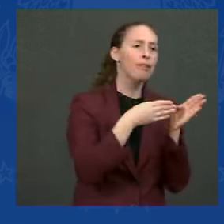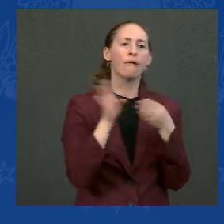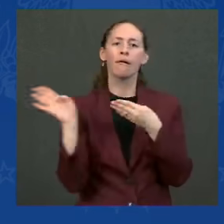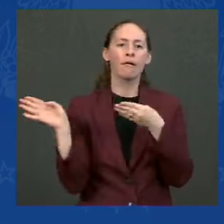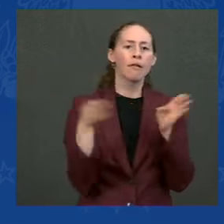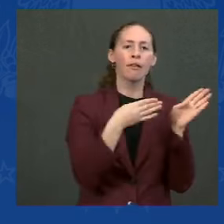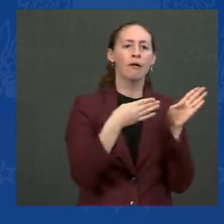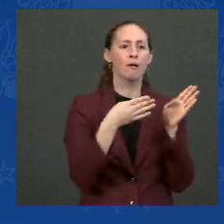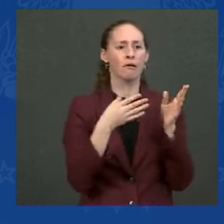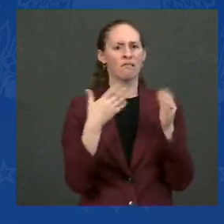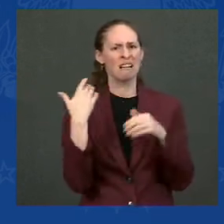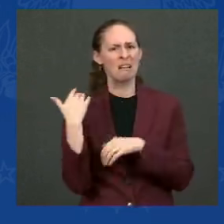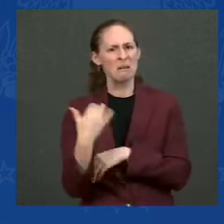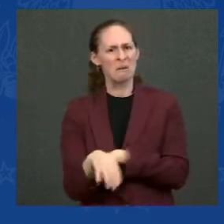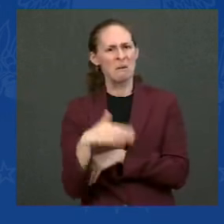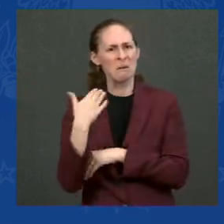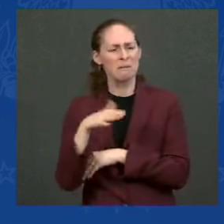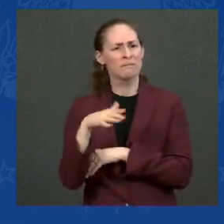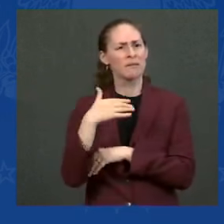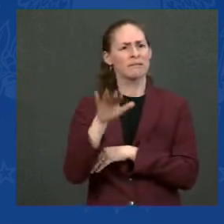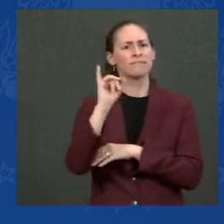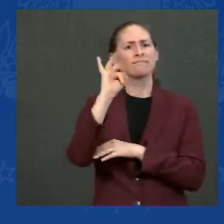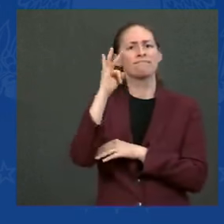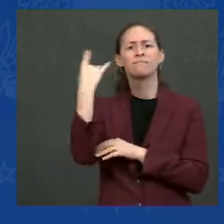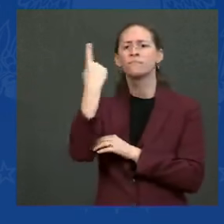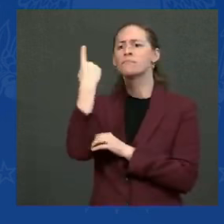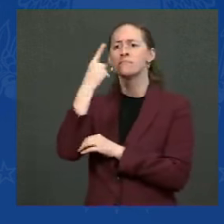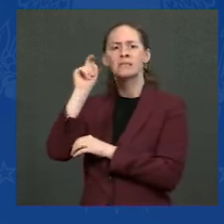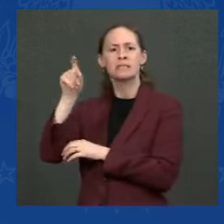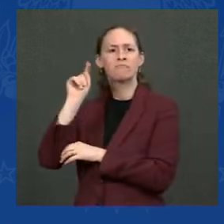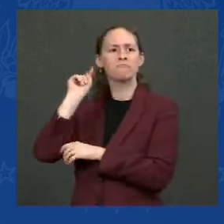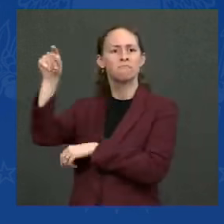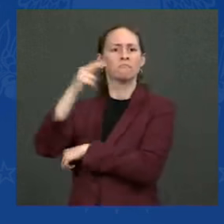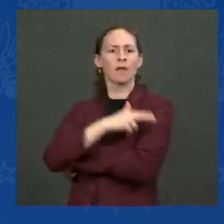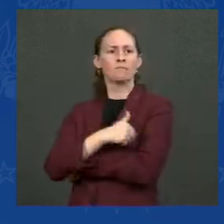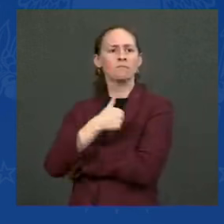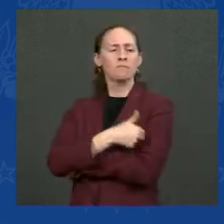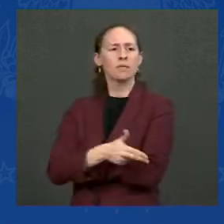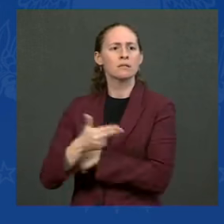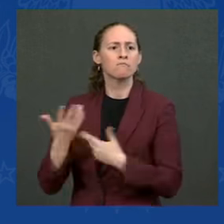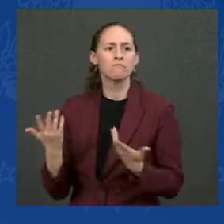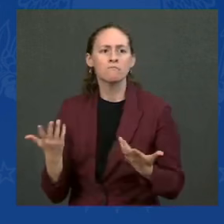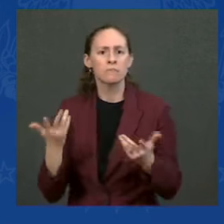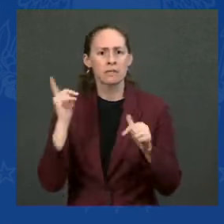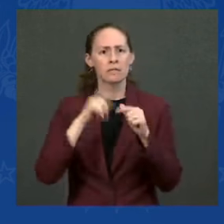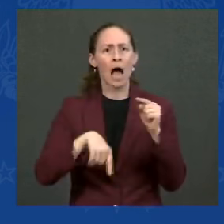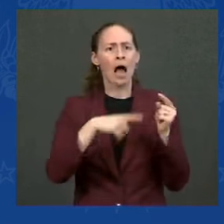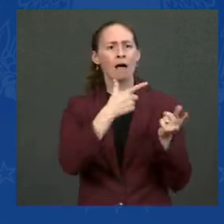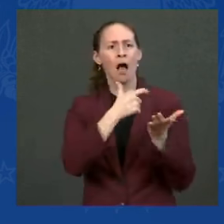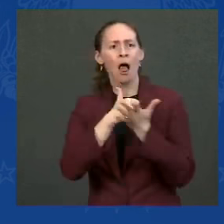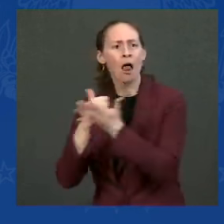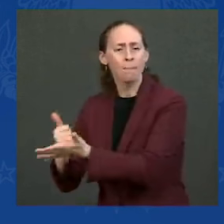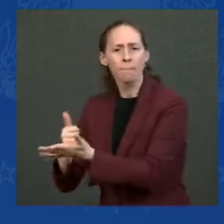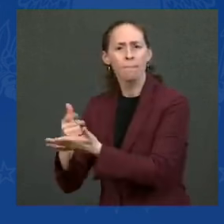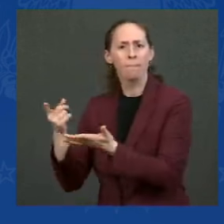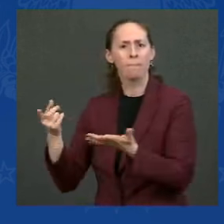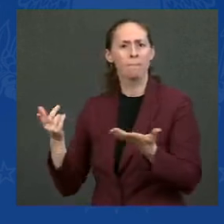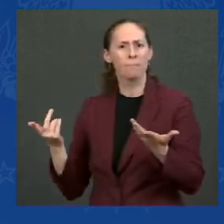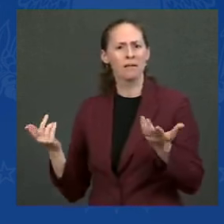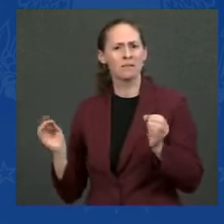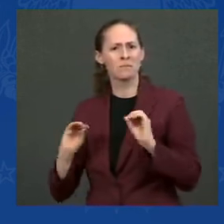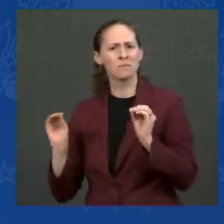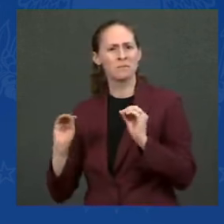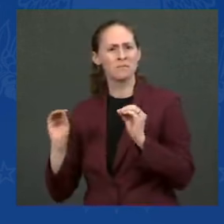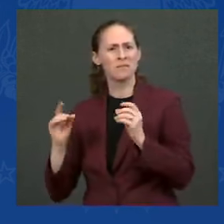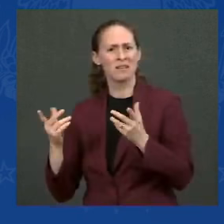hospital with something other than COVID and couldn't get it taken care of. How many people do you know, I